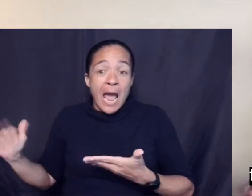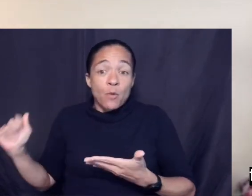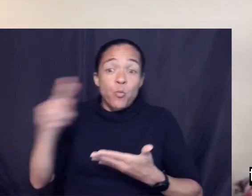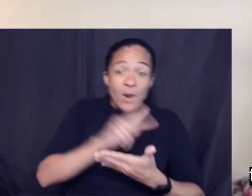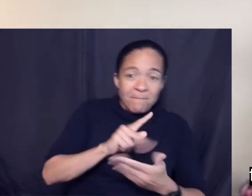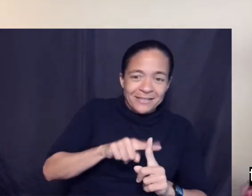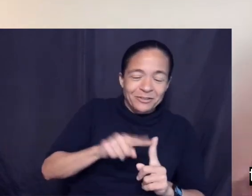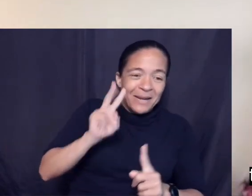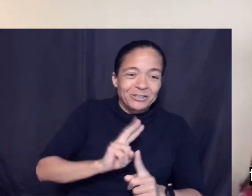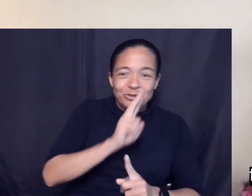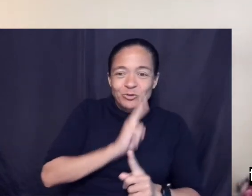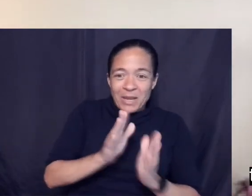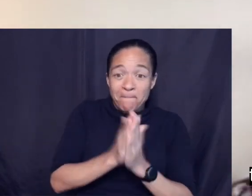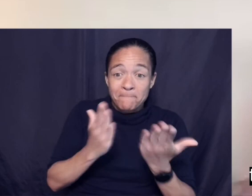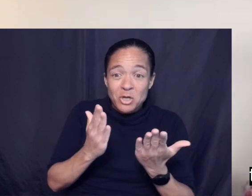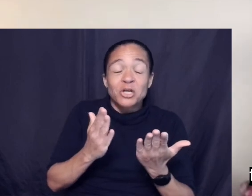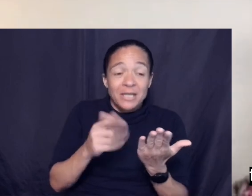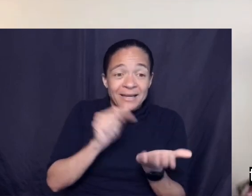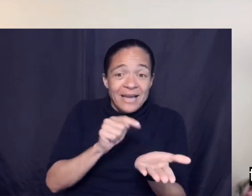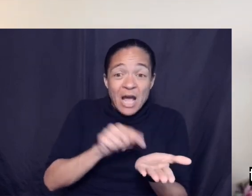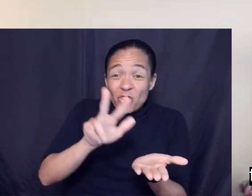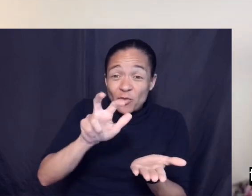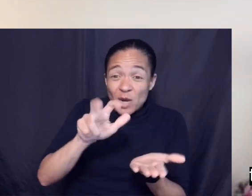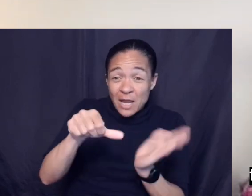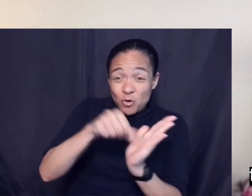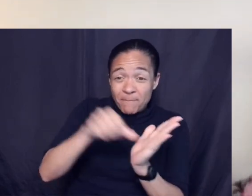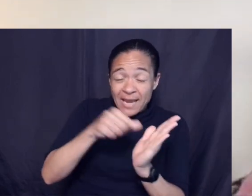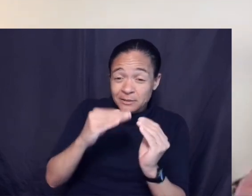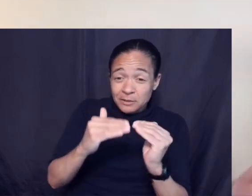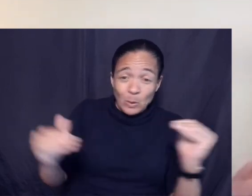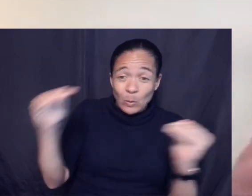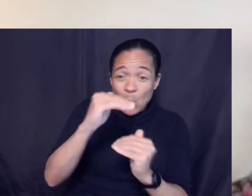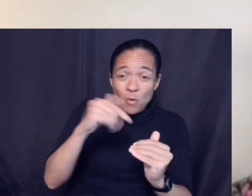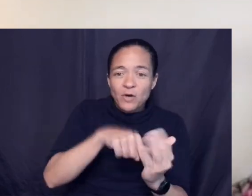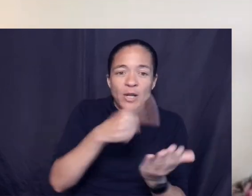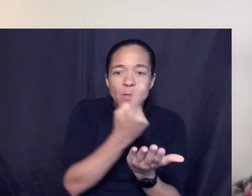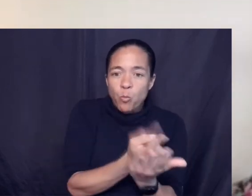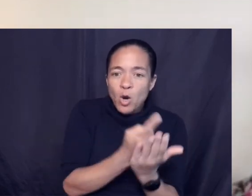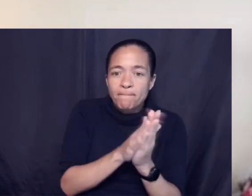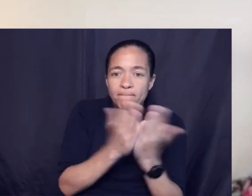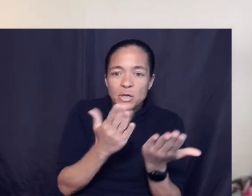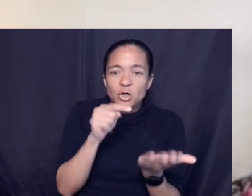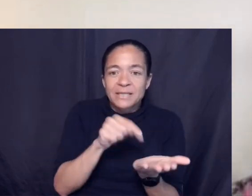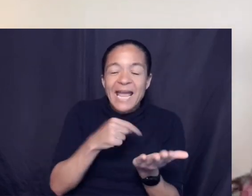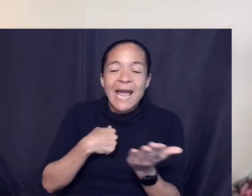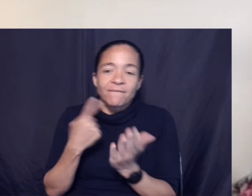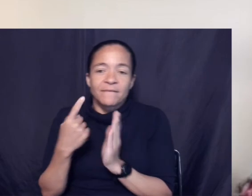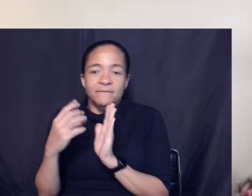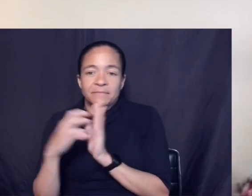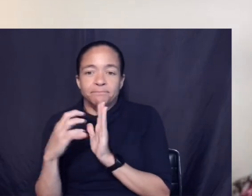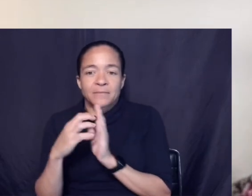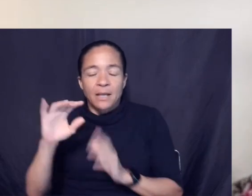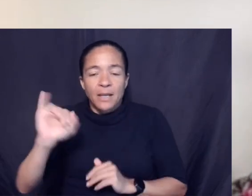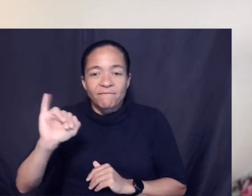that I read front to back, over 300 pages. And it was the one book I read, and they have an